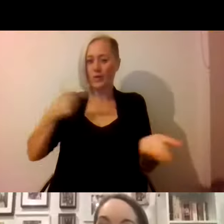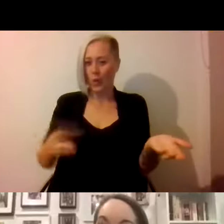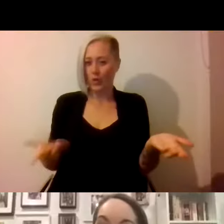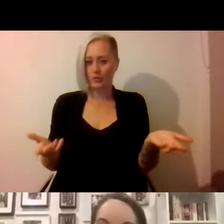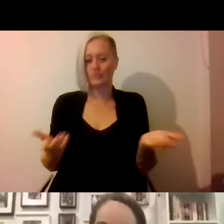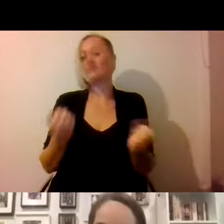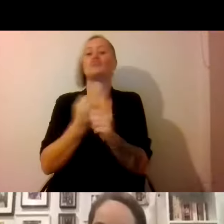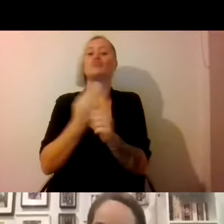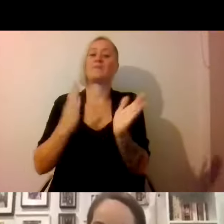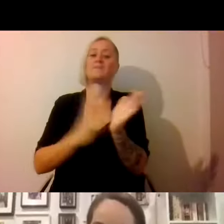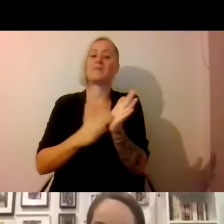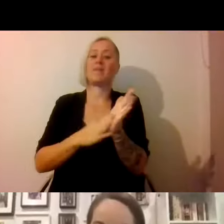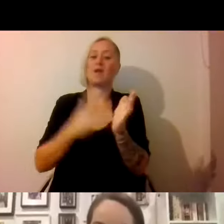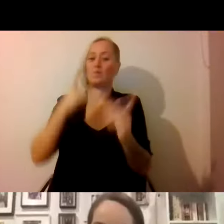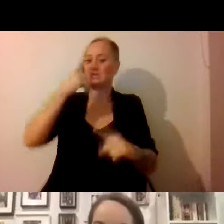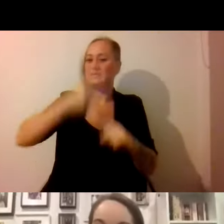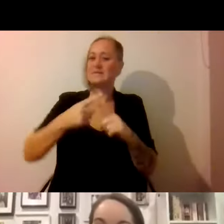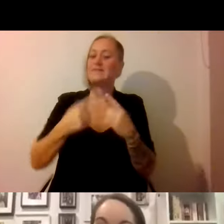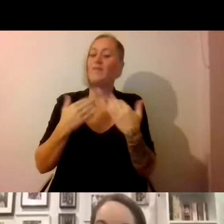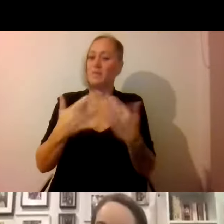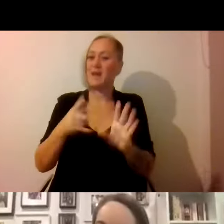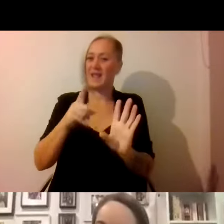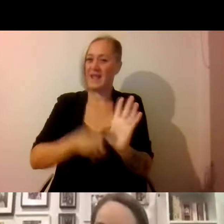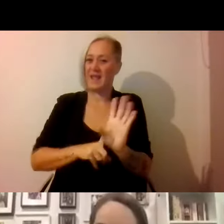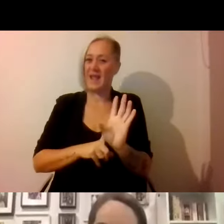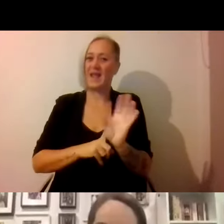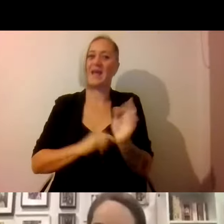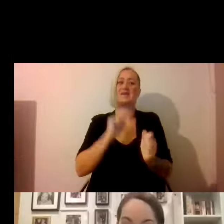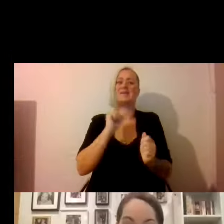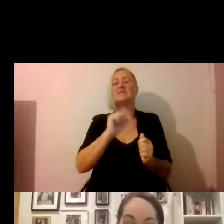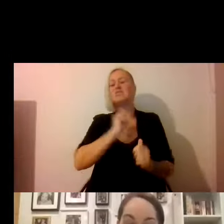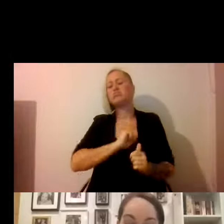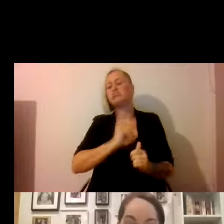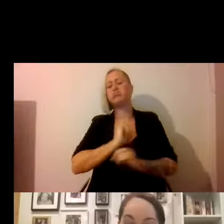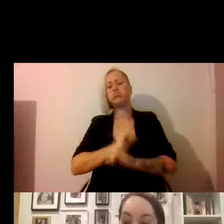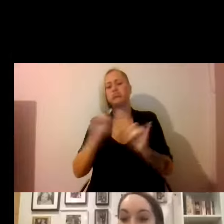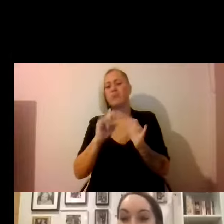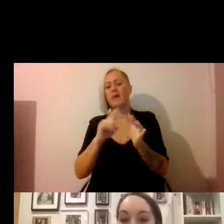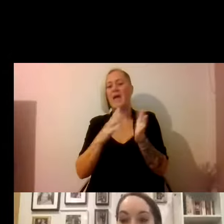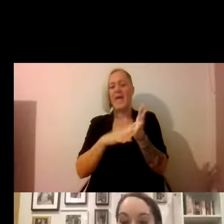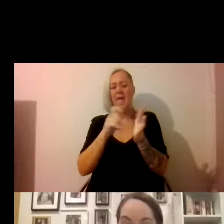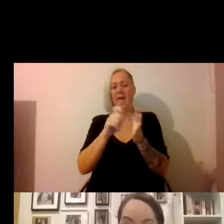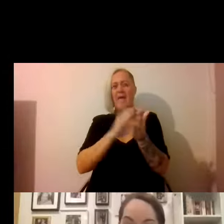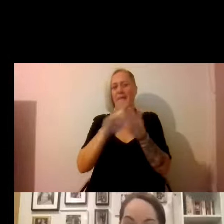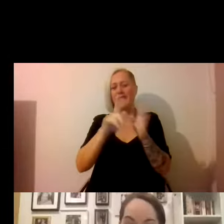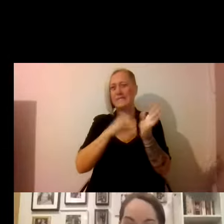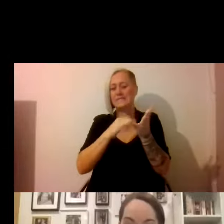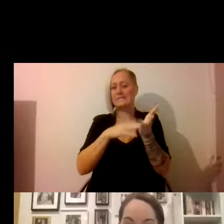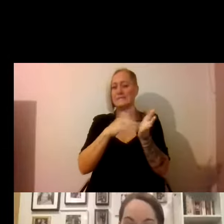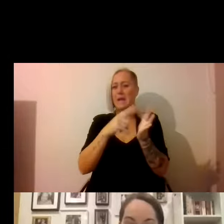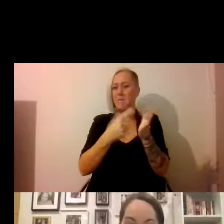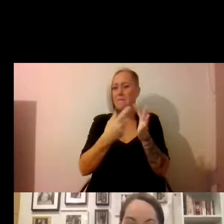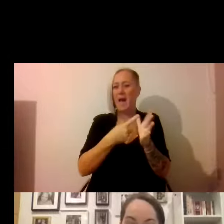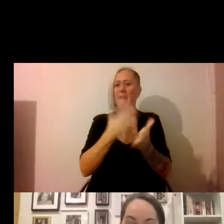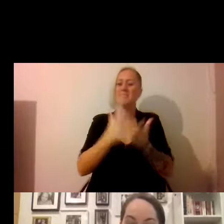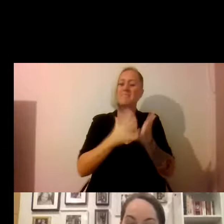Grandpa had been sick for many years. His chronic emphysema meant he was often carted in and out of emergency